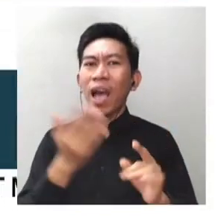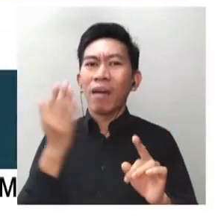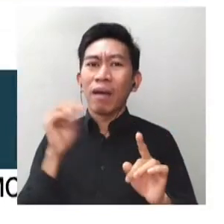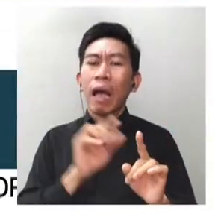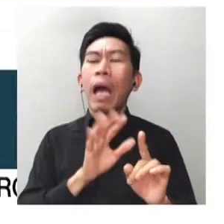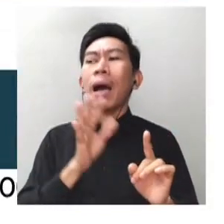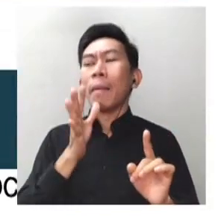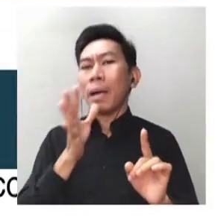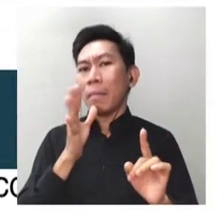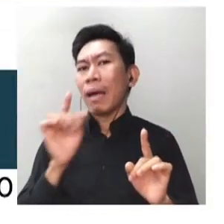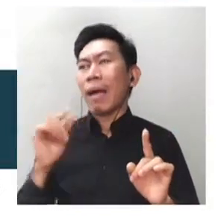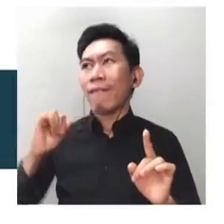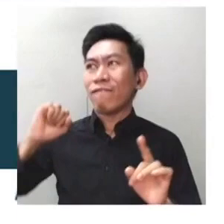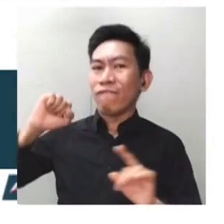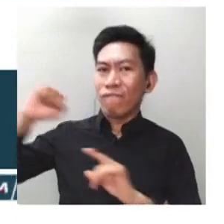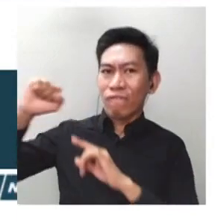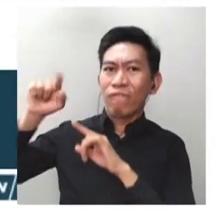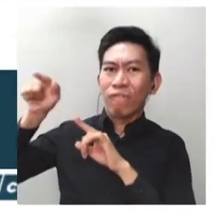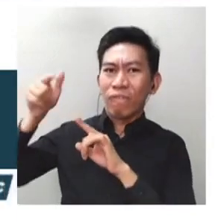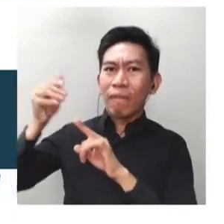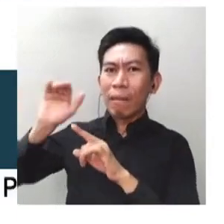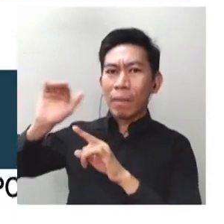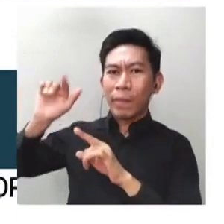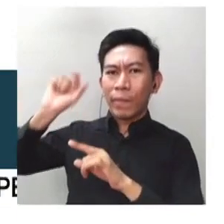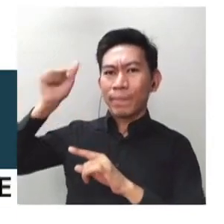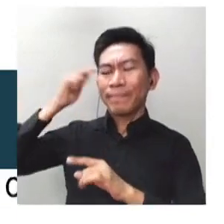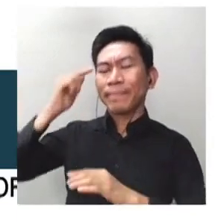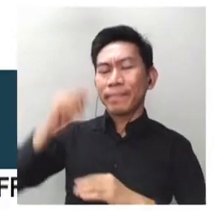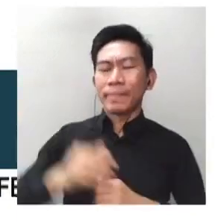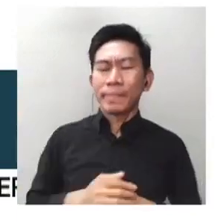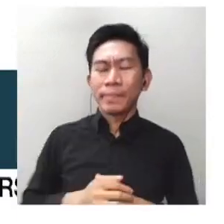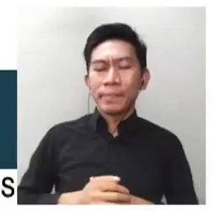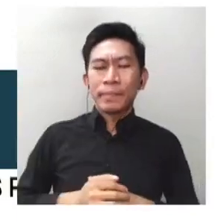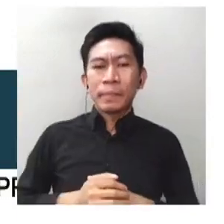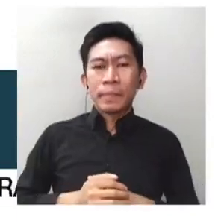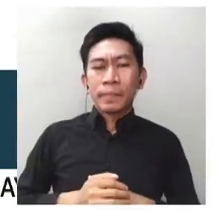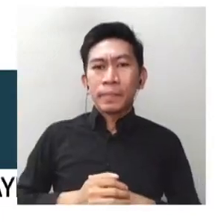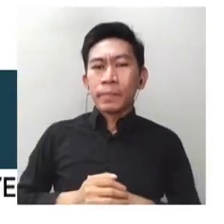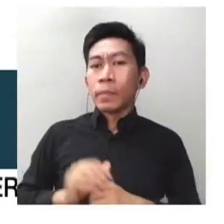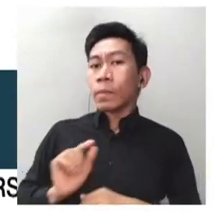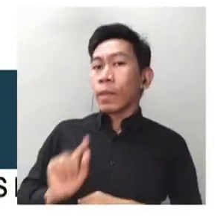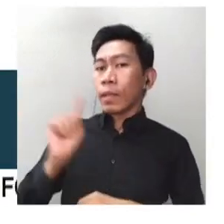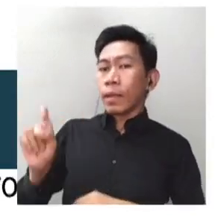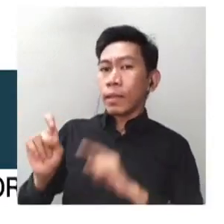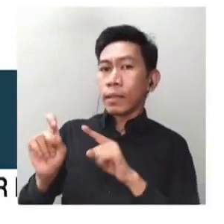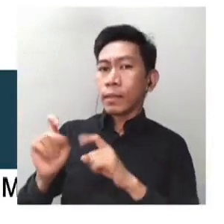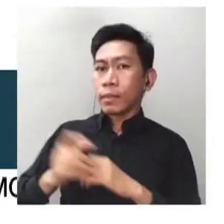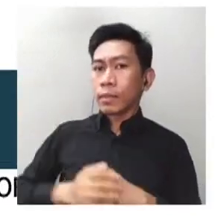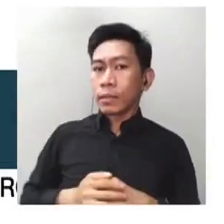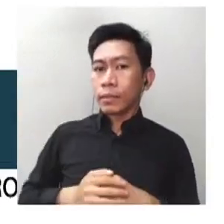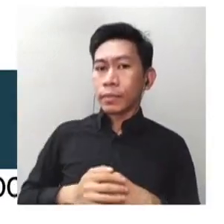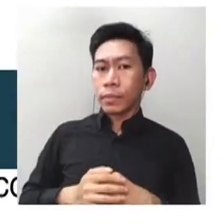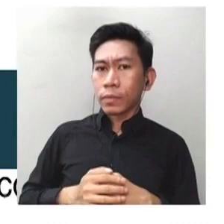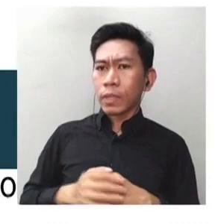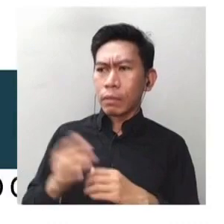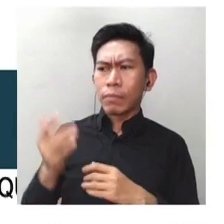Mm-hmm. Here's another thing that I wanted to ask you about, and you kind of touched on this a while